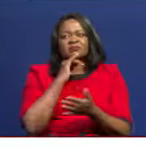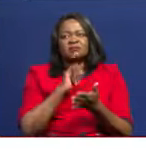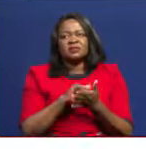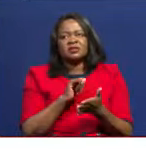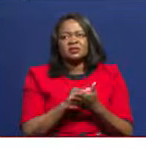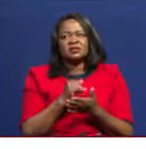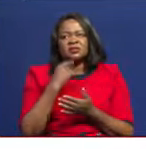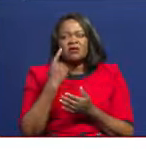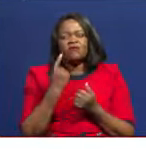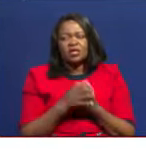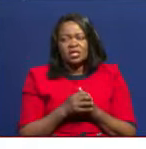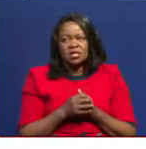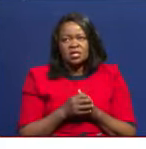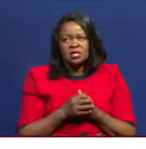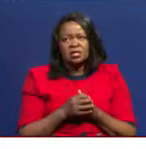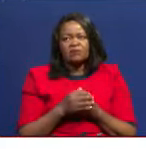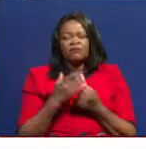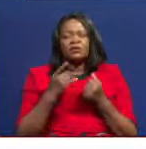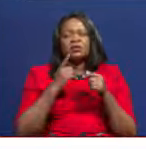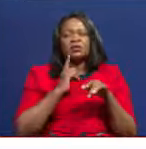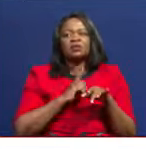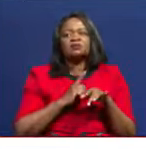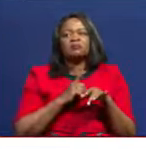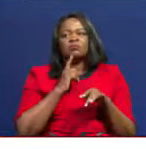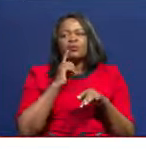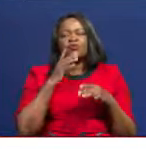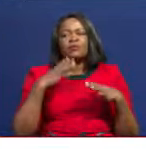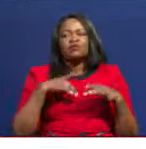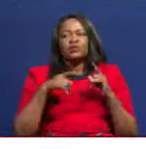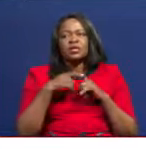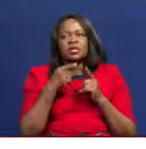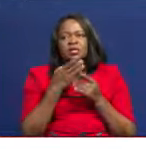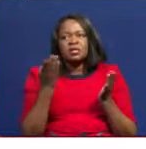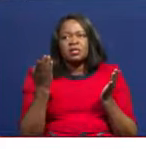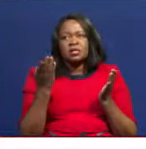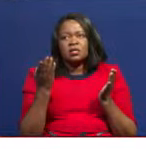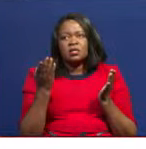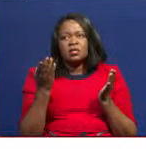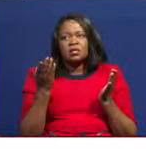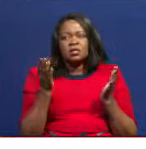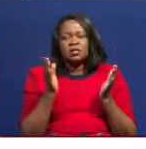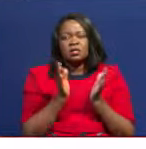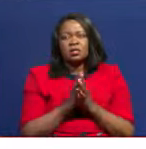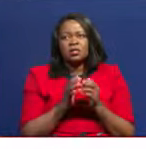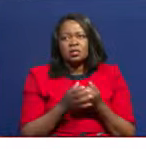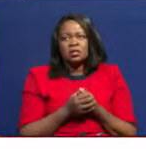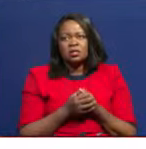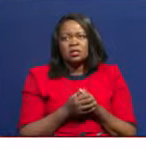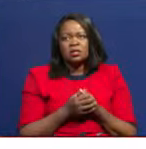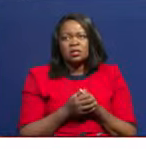only find peace once the person who killed him is brought to book. Nancy Pare